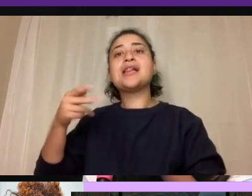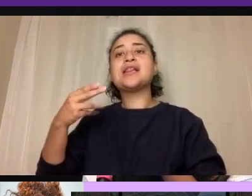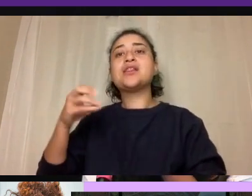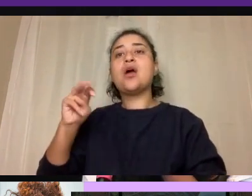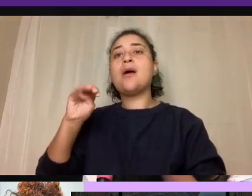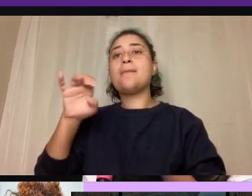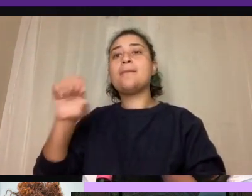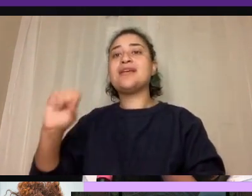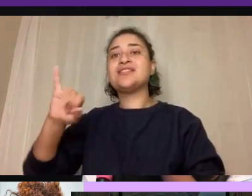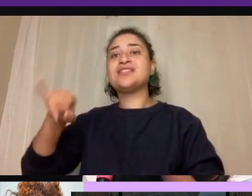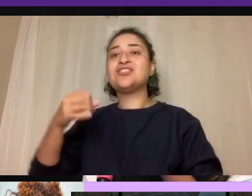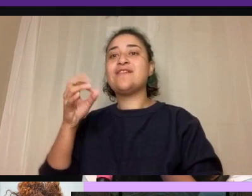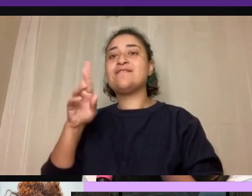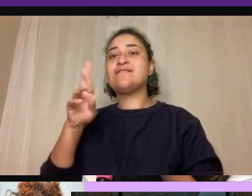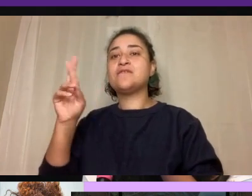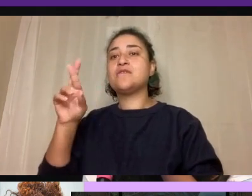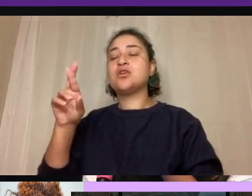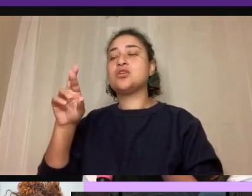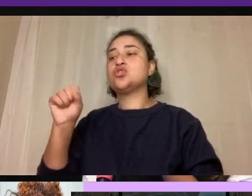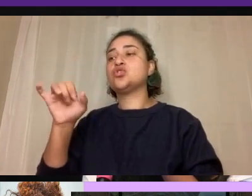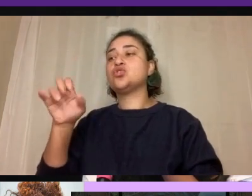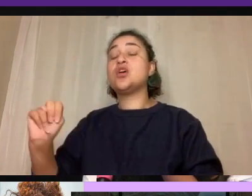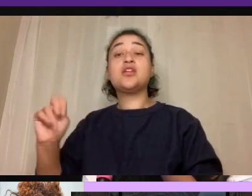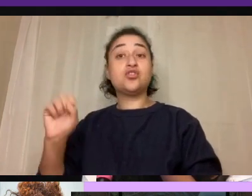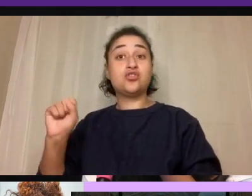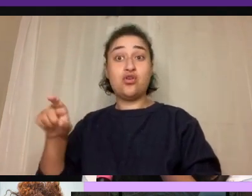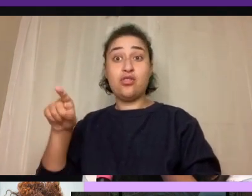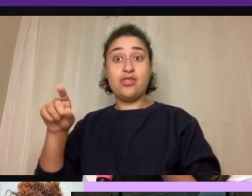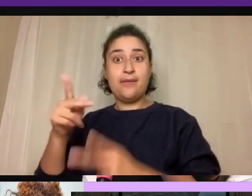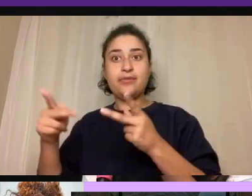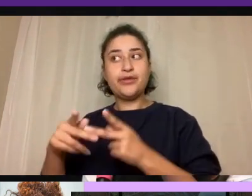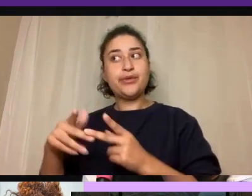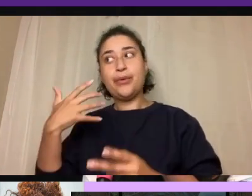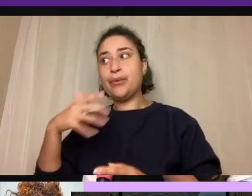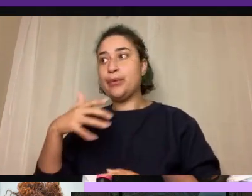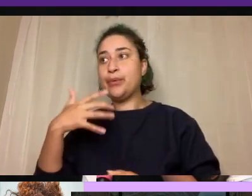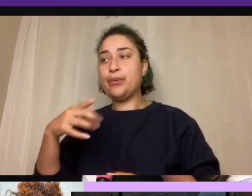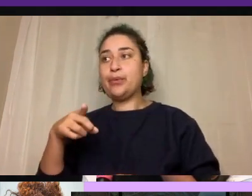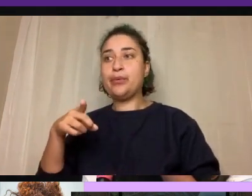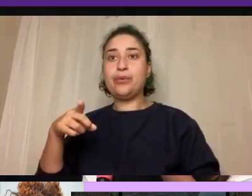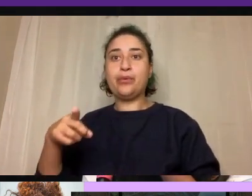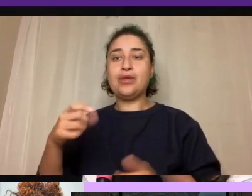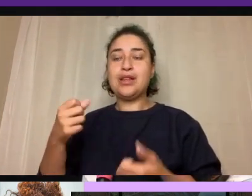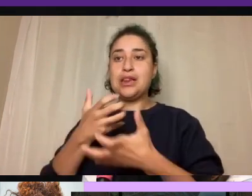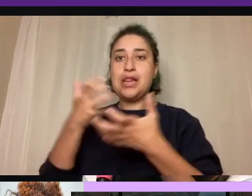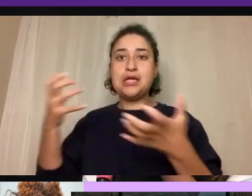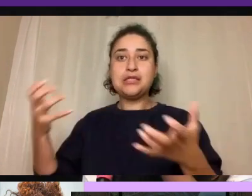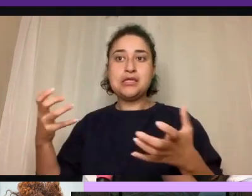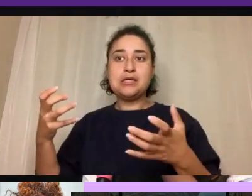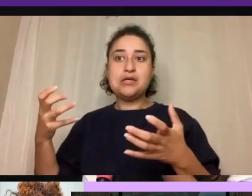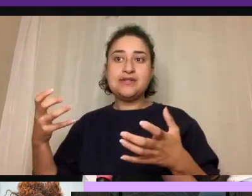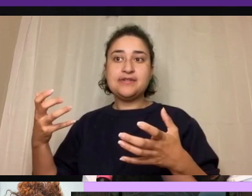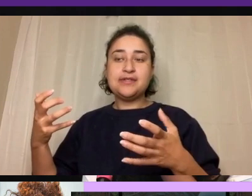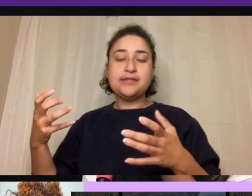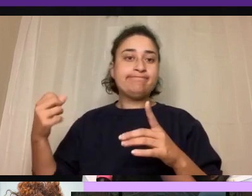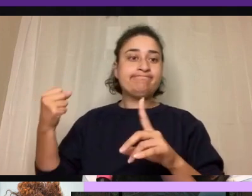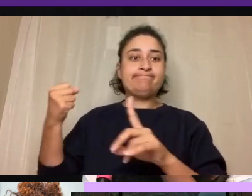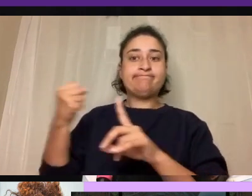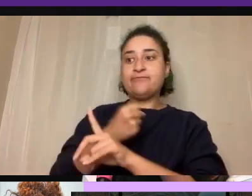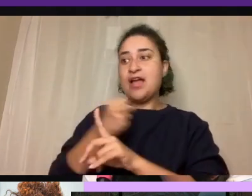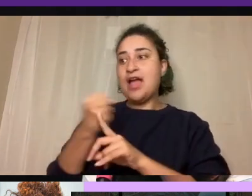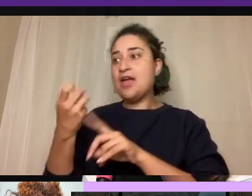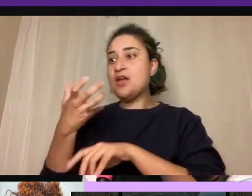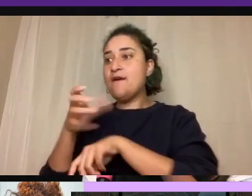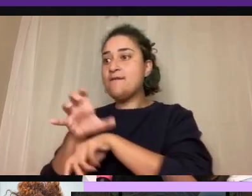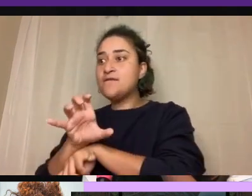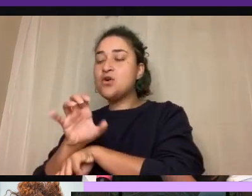was commissioned. So a site of various kinds of sexual violences, forced labor, torture, all